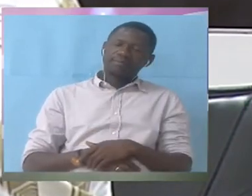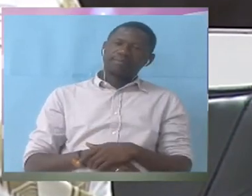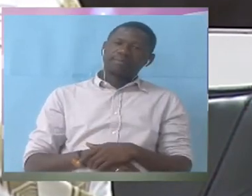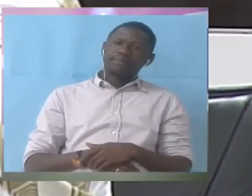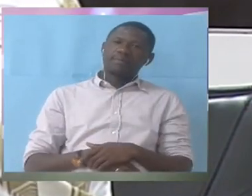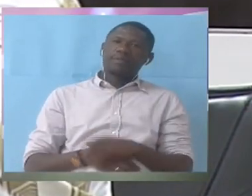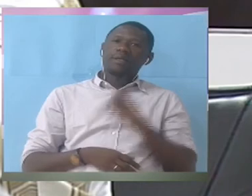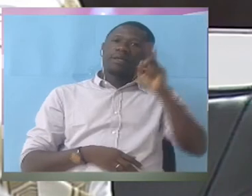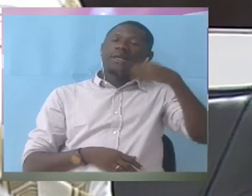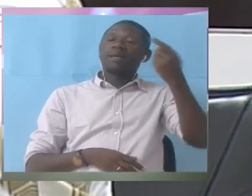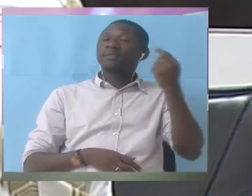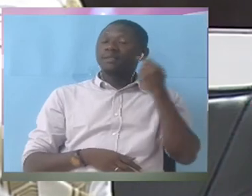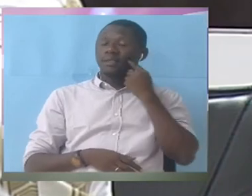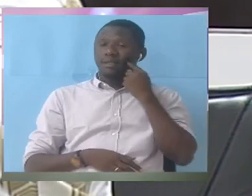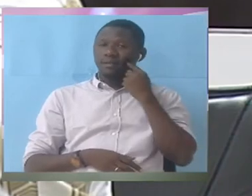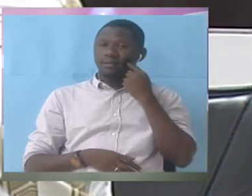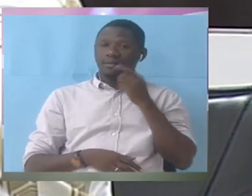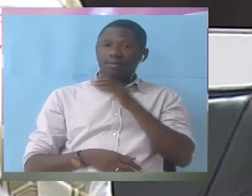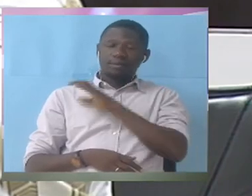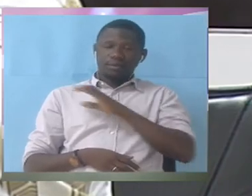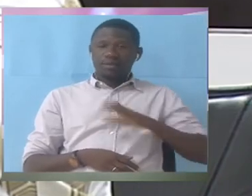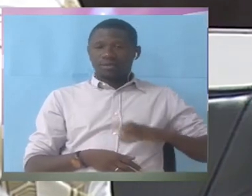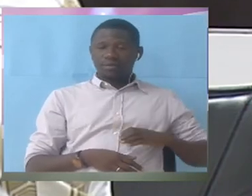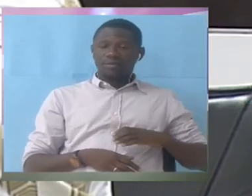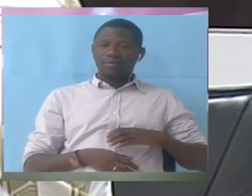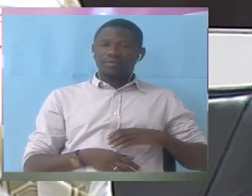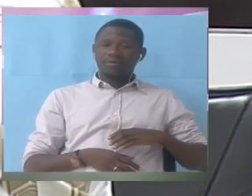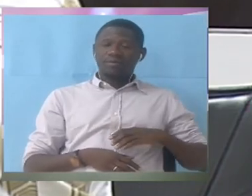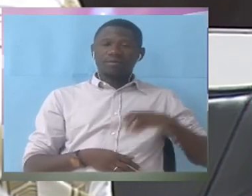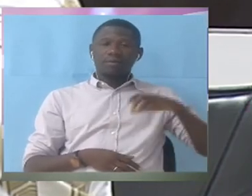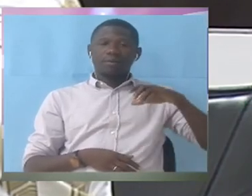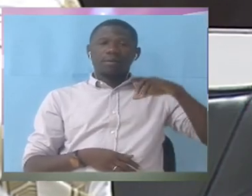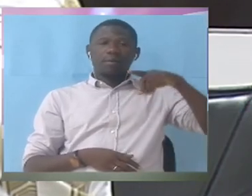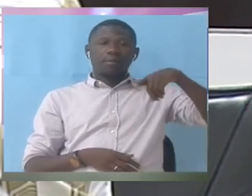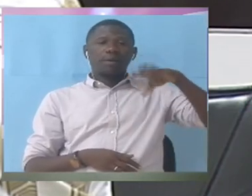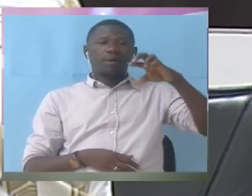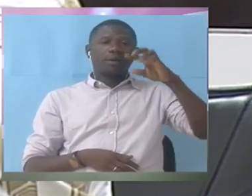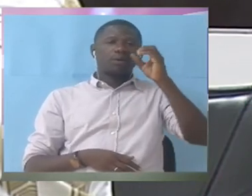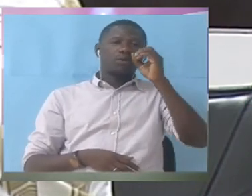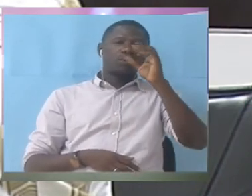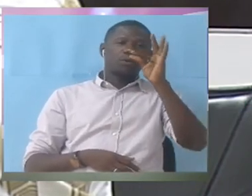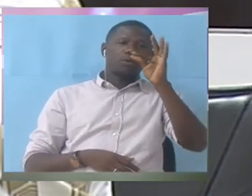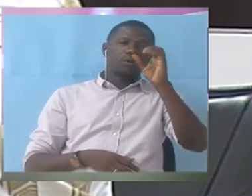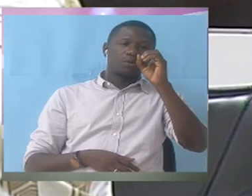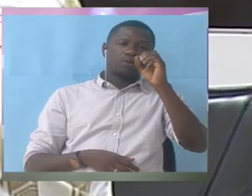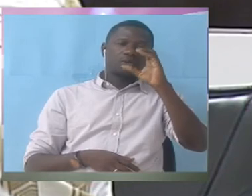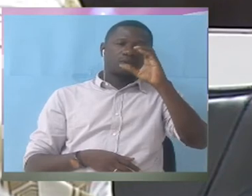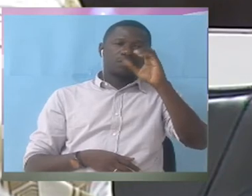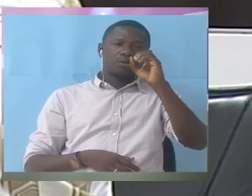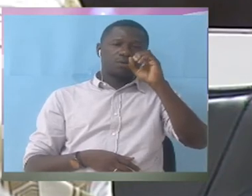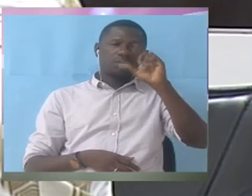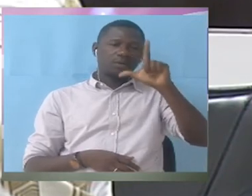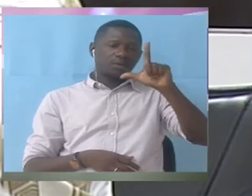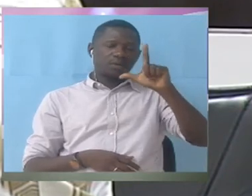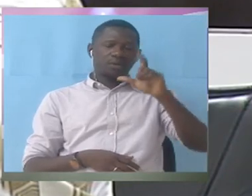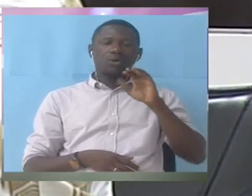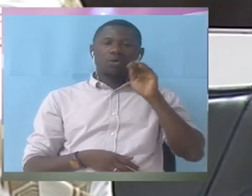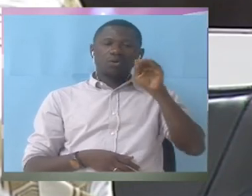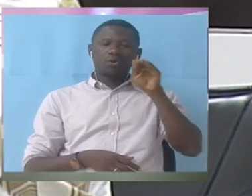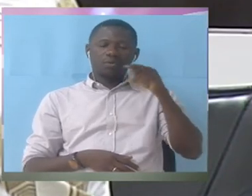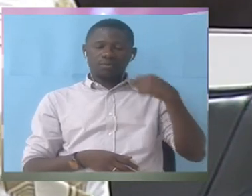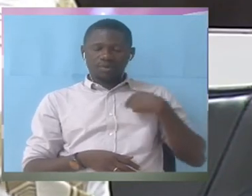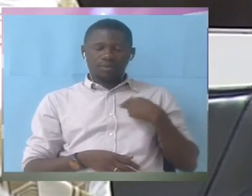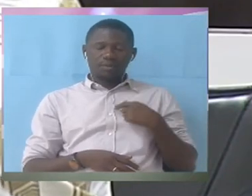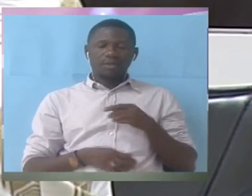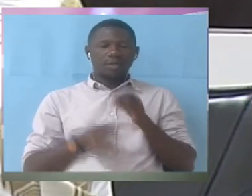Then the following day, the chief of protocol called me. Chief of protocol bi mu oma and